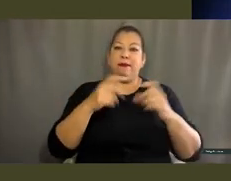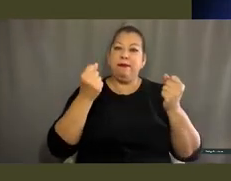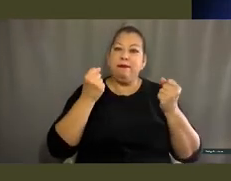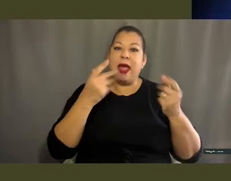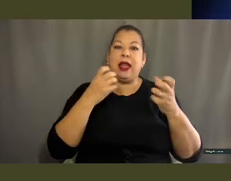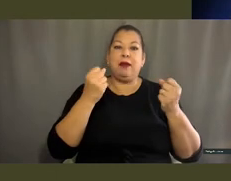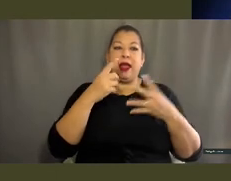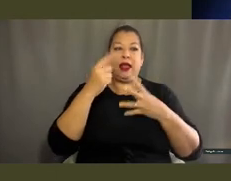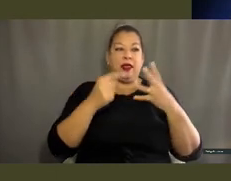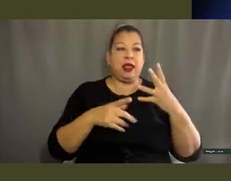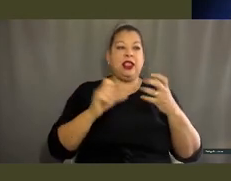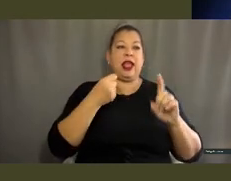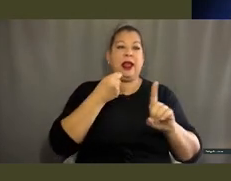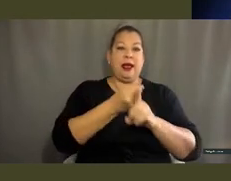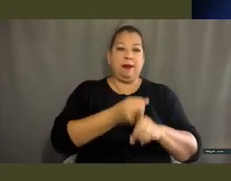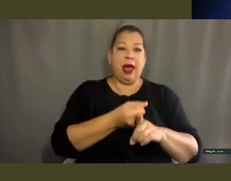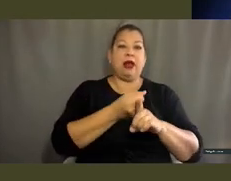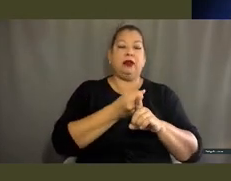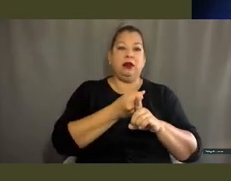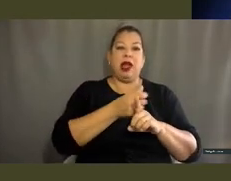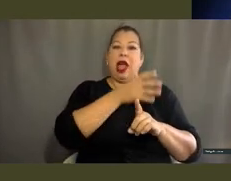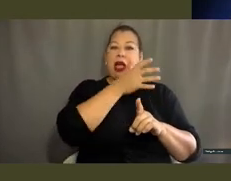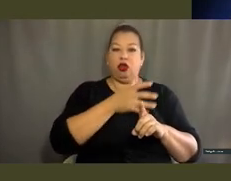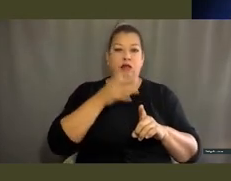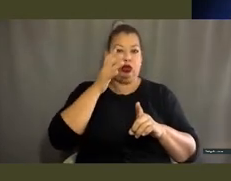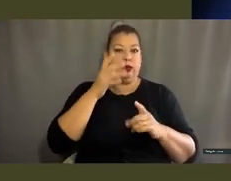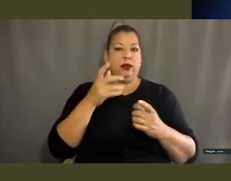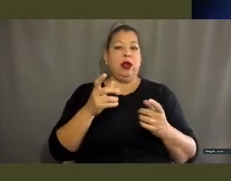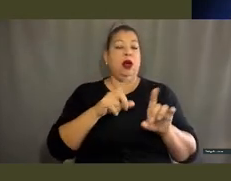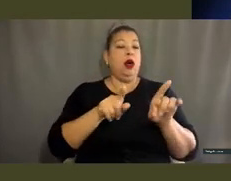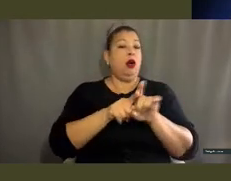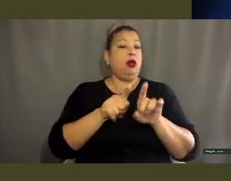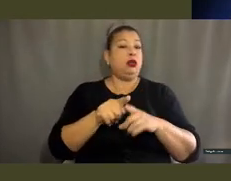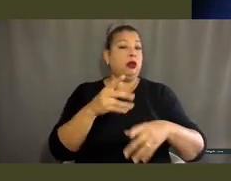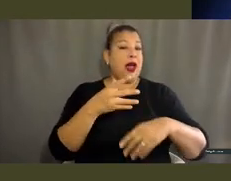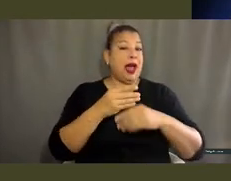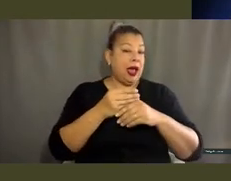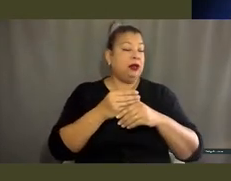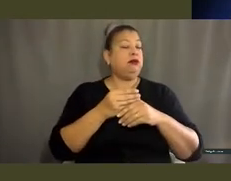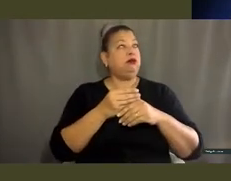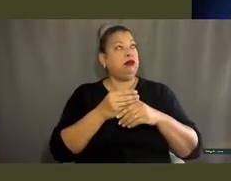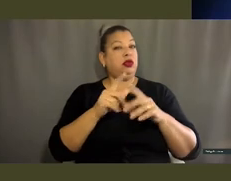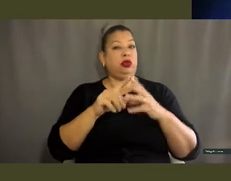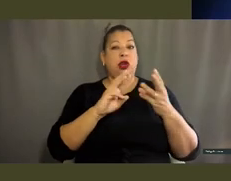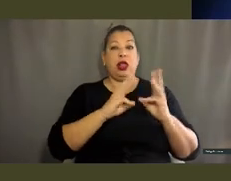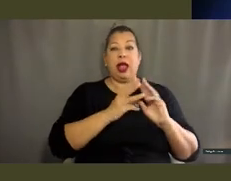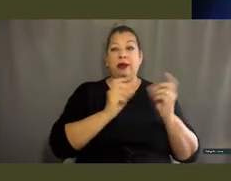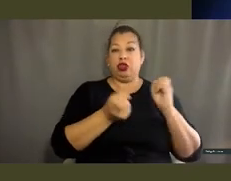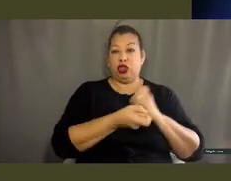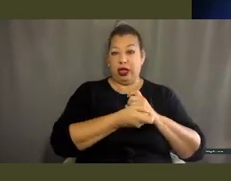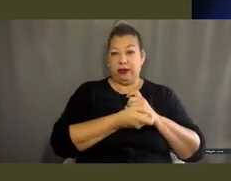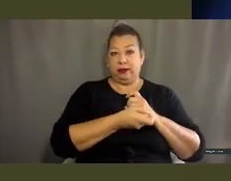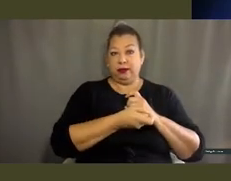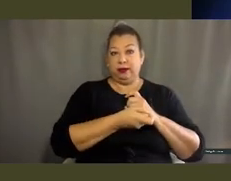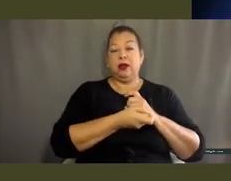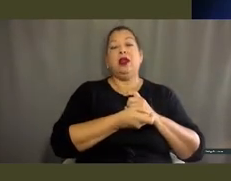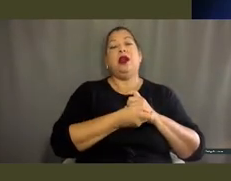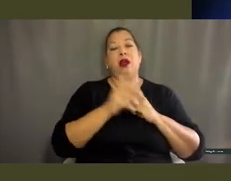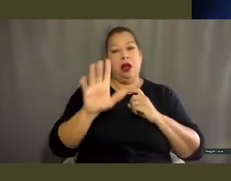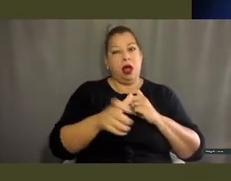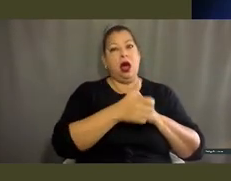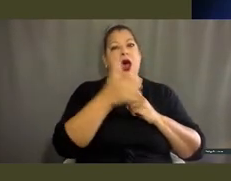can impact agriculture. I'll also add that in addition to climate change, there are other